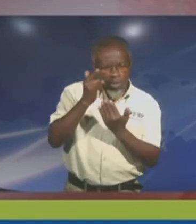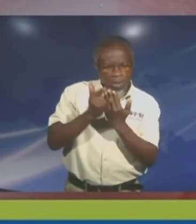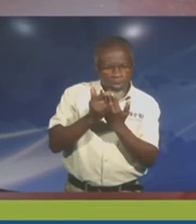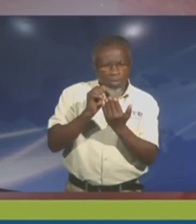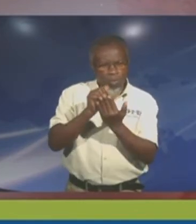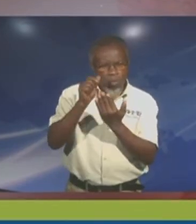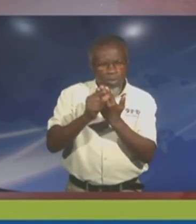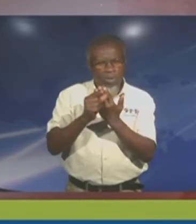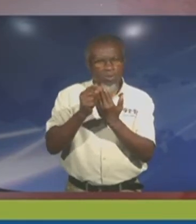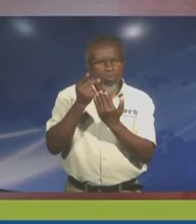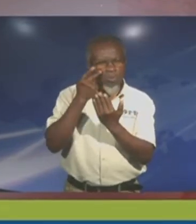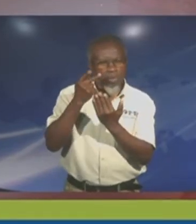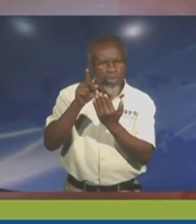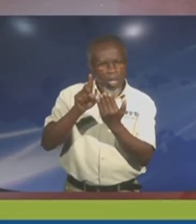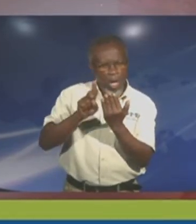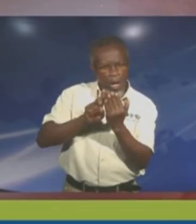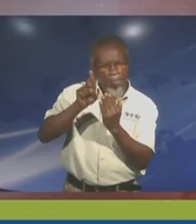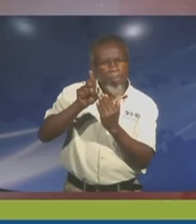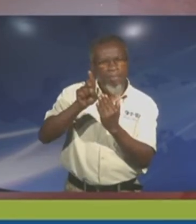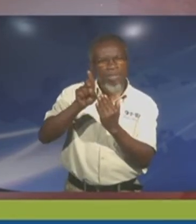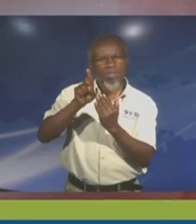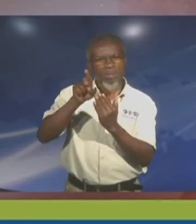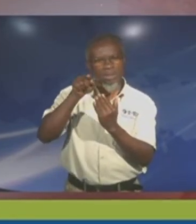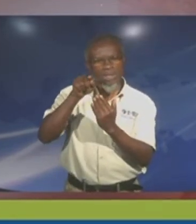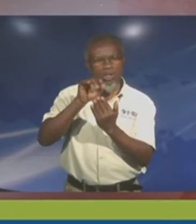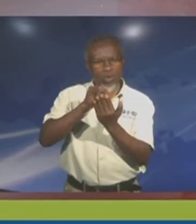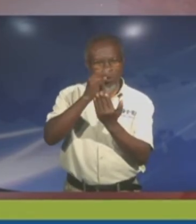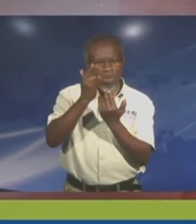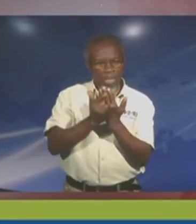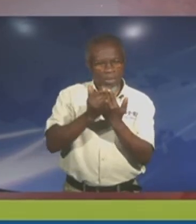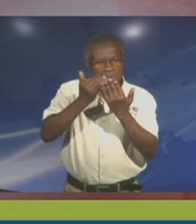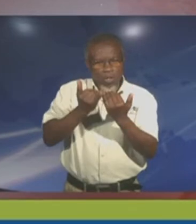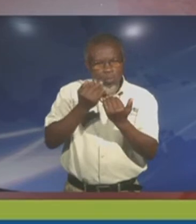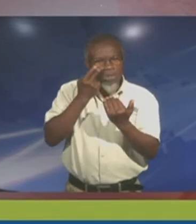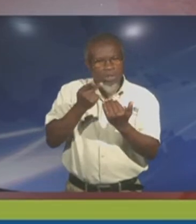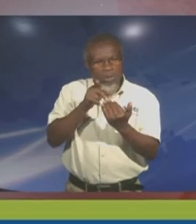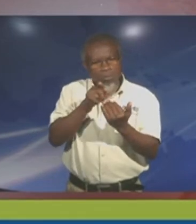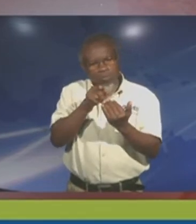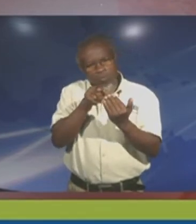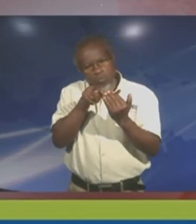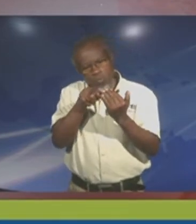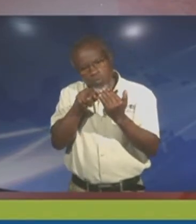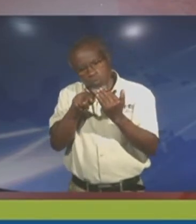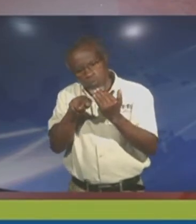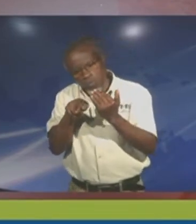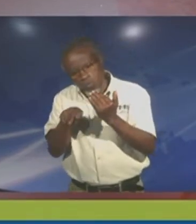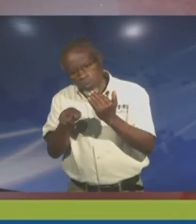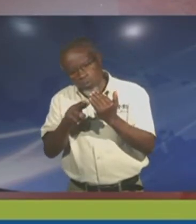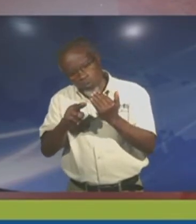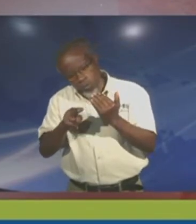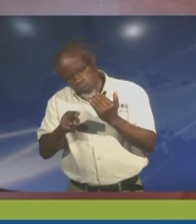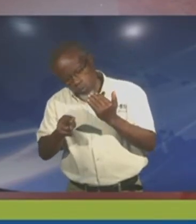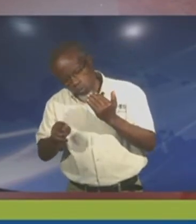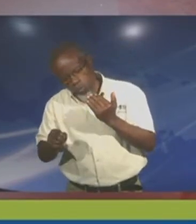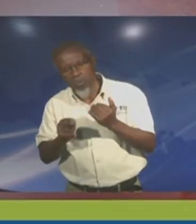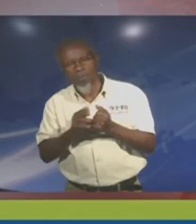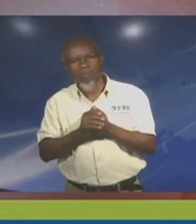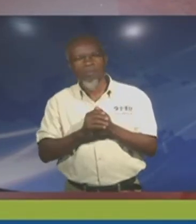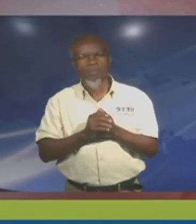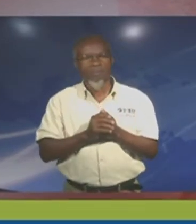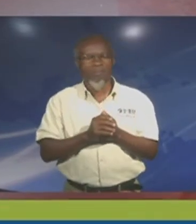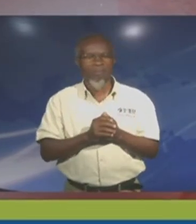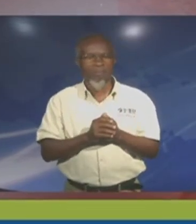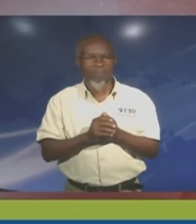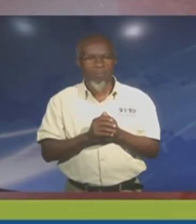that upward trend in July, and now the downward trend is beginning to manifest itself. And behind that, you see that salmon or orange area that